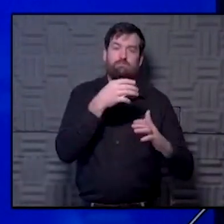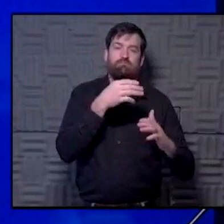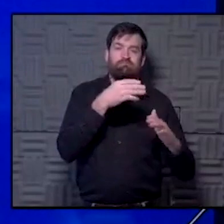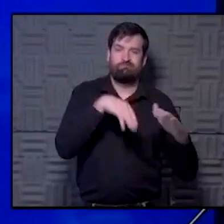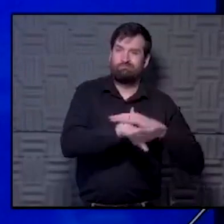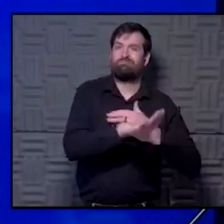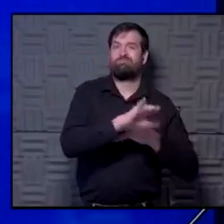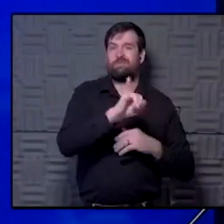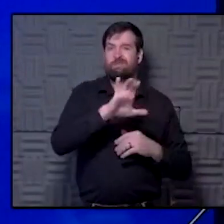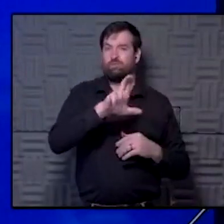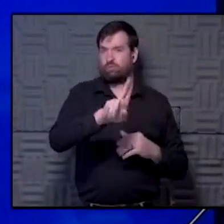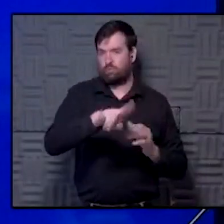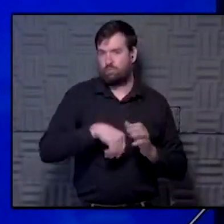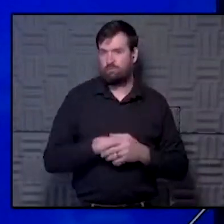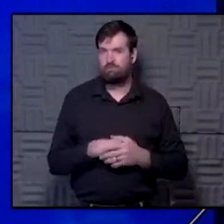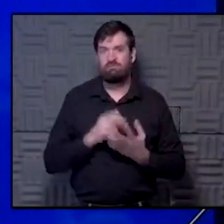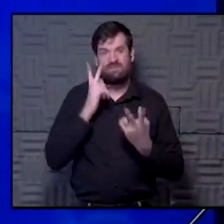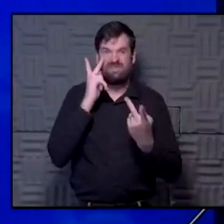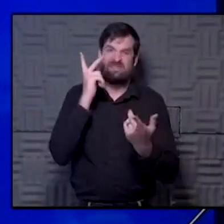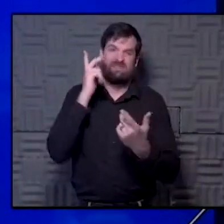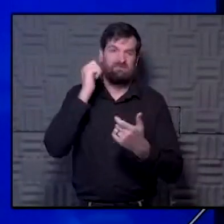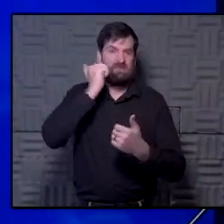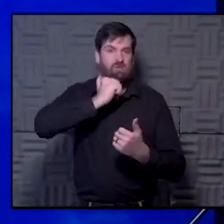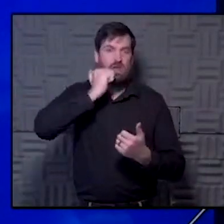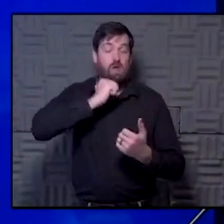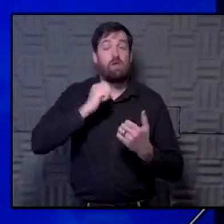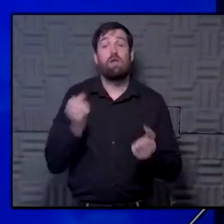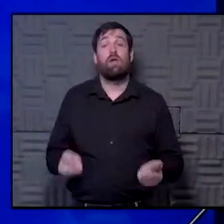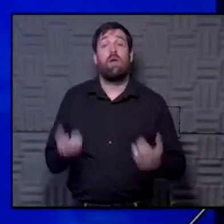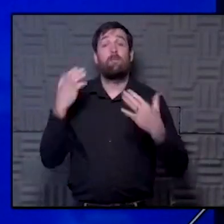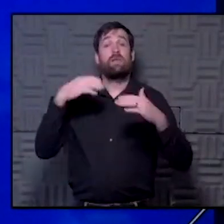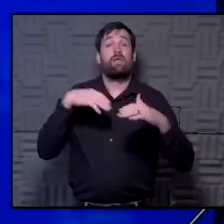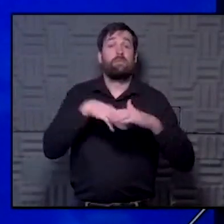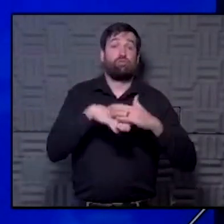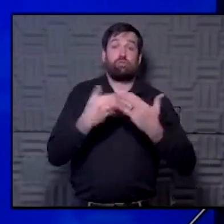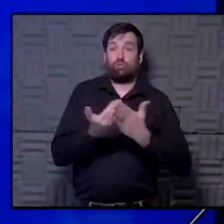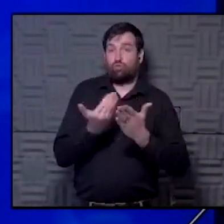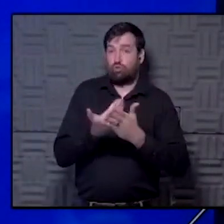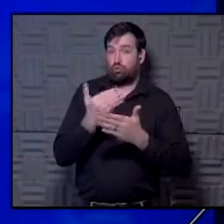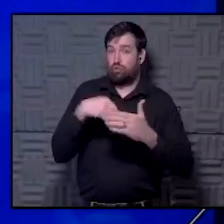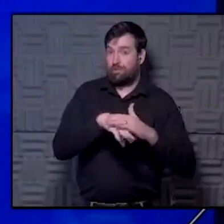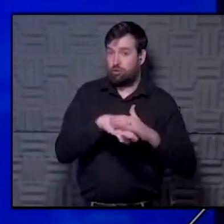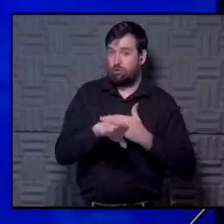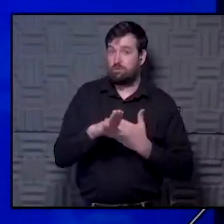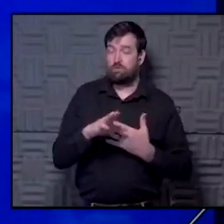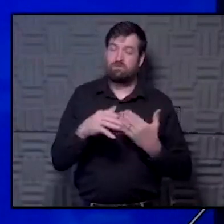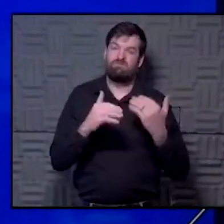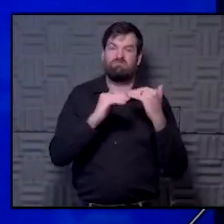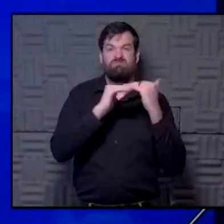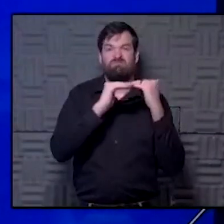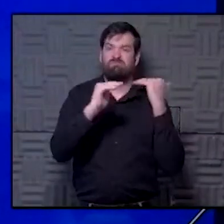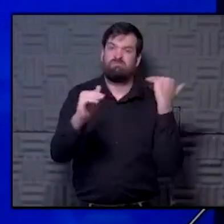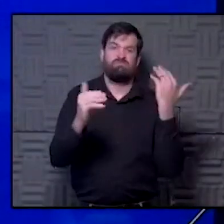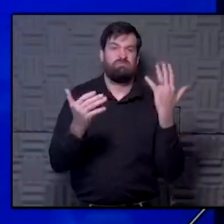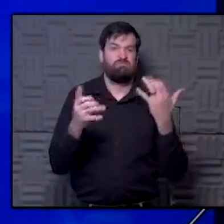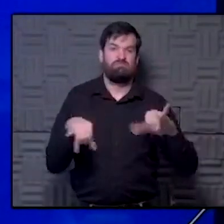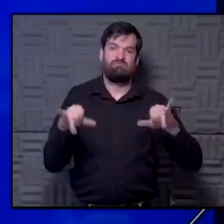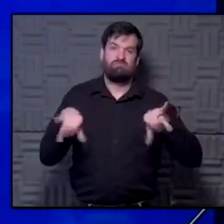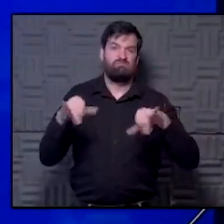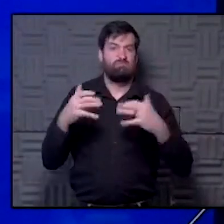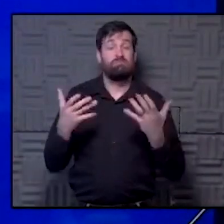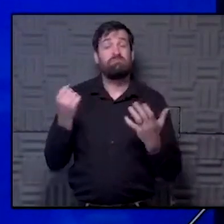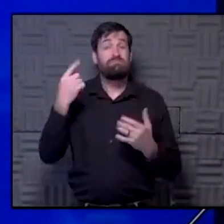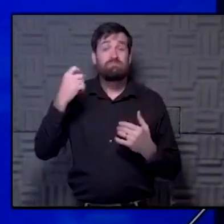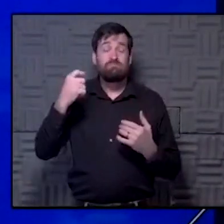we've seen that every day. Our number of admissions, new admissions per day, is actually fairly steady. So it's not that there